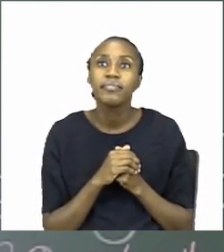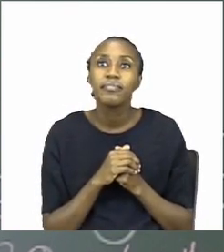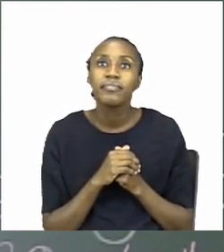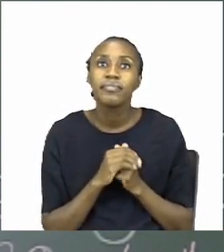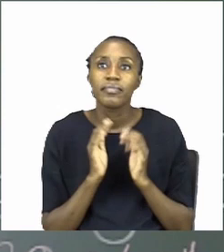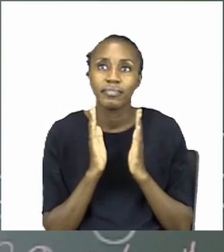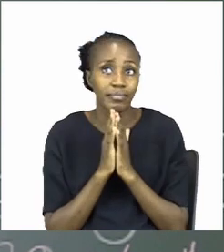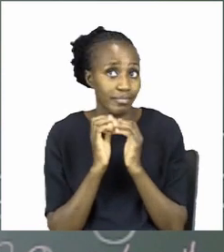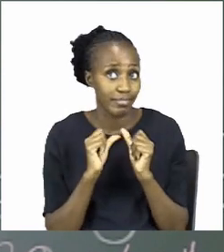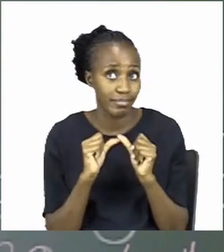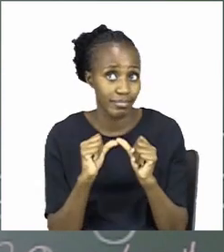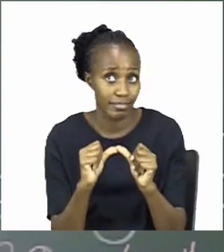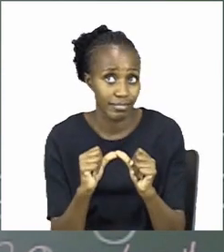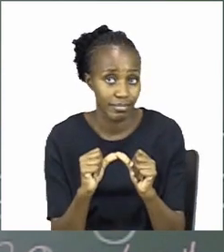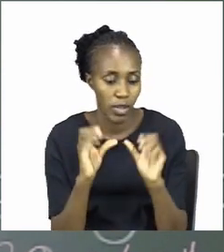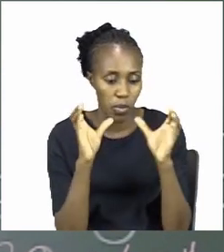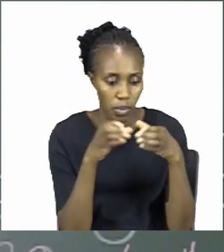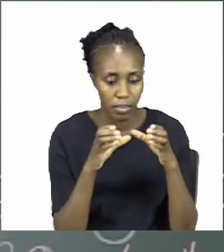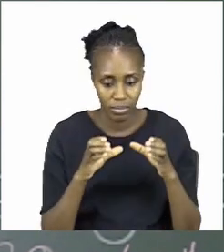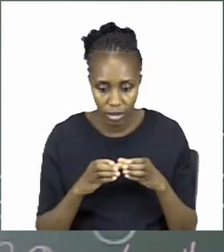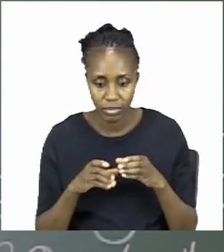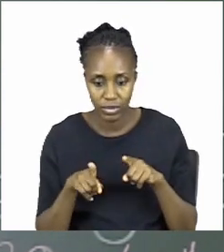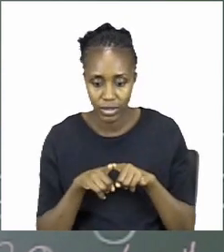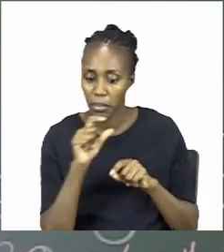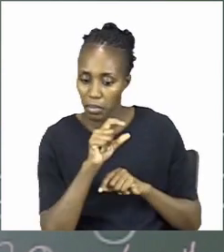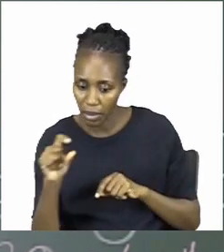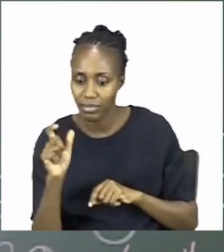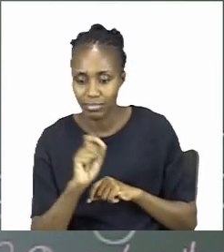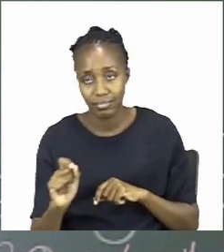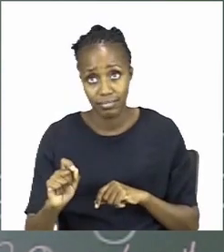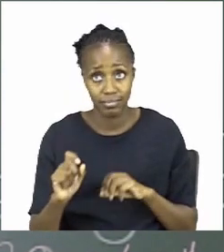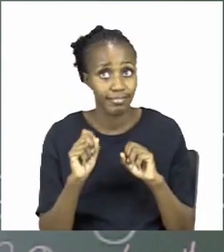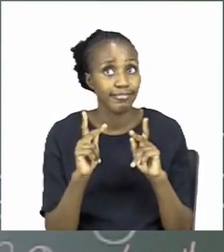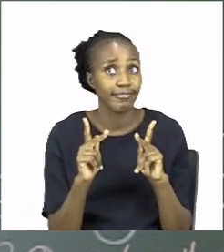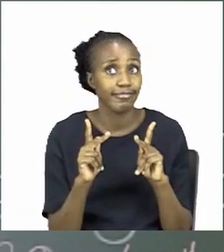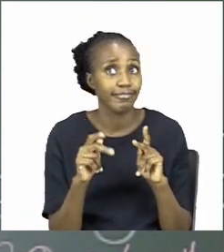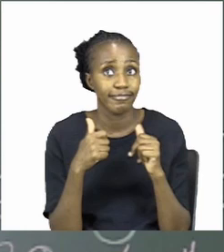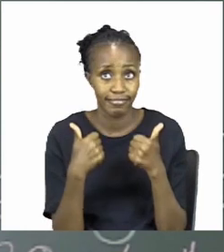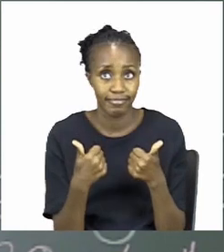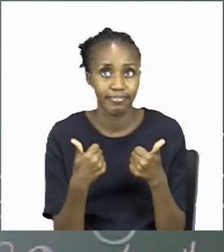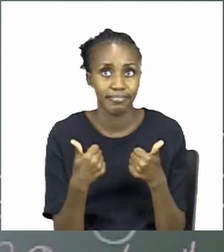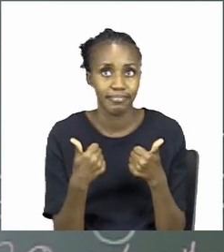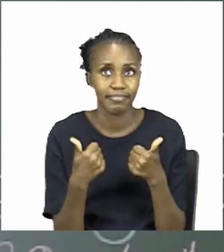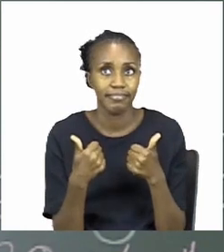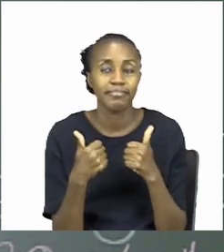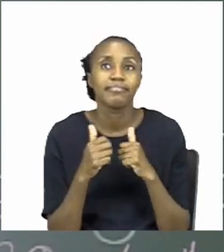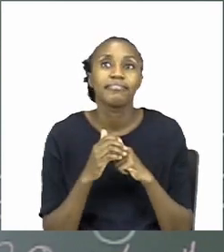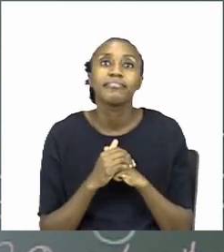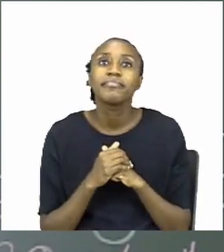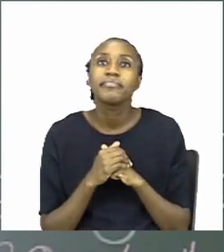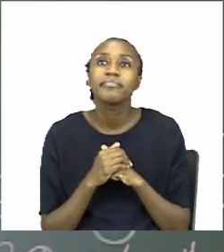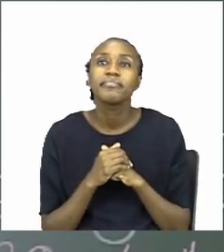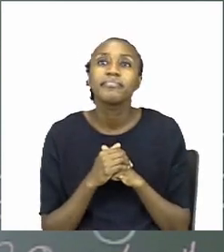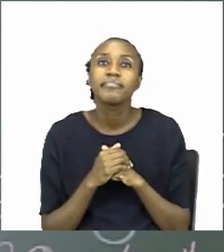go ahead and group all the other shapes and see how many groups you can make. Now before you continue